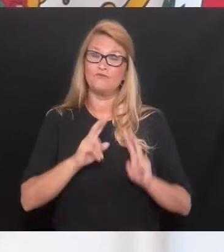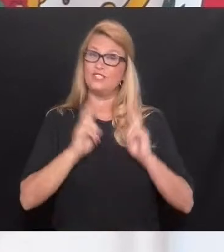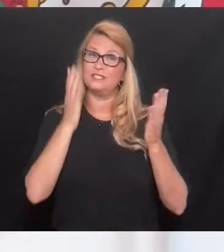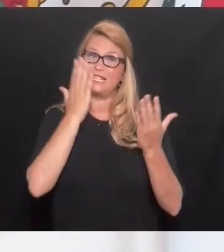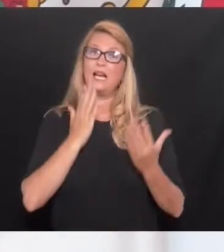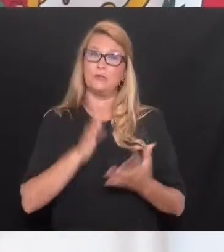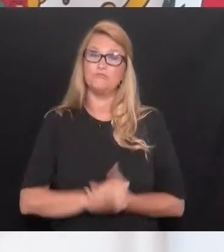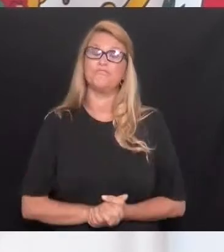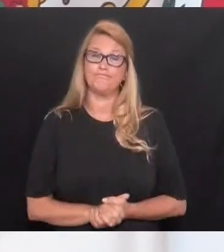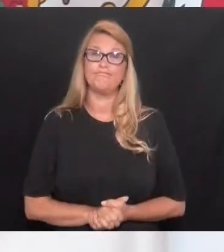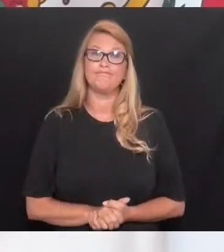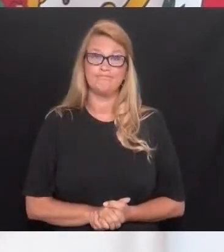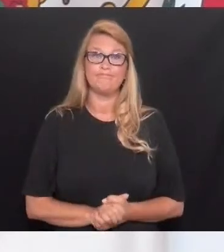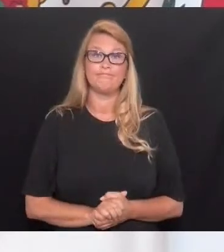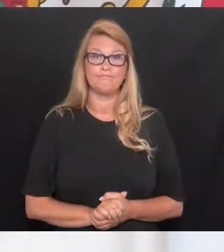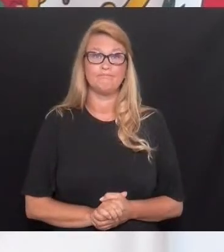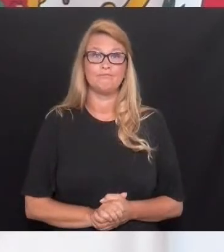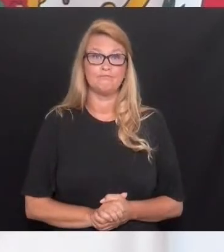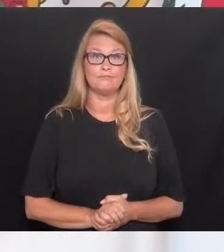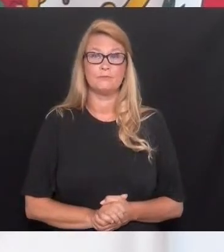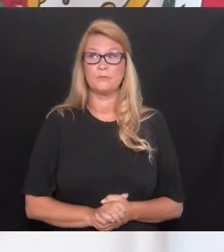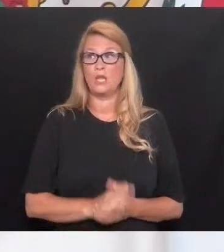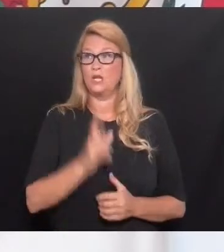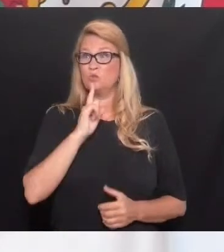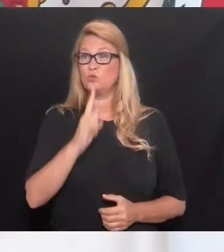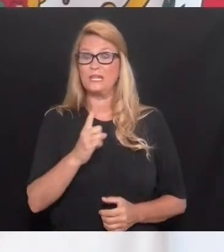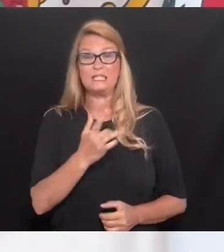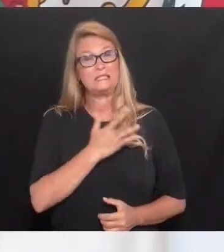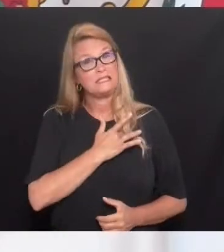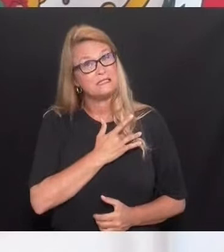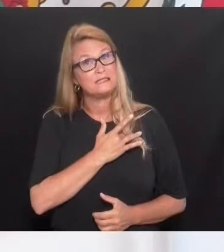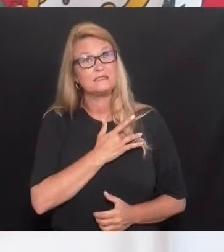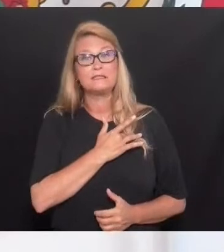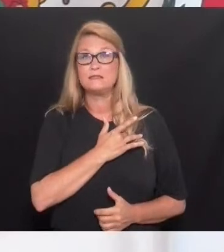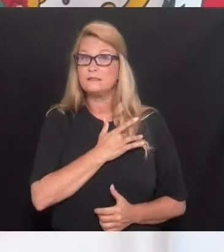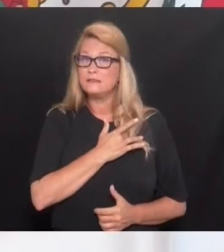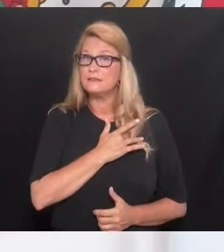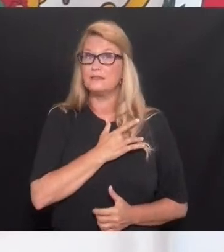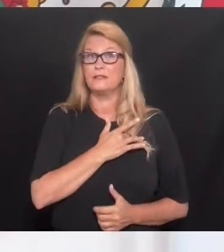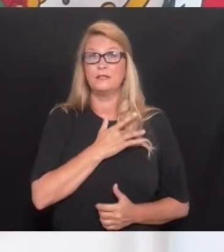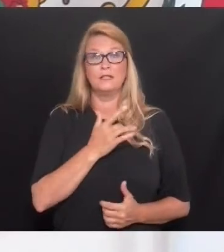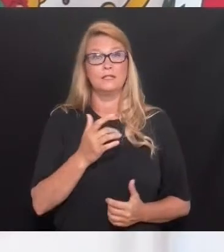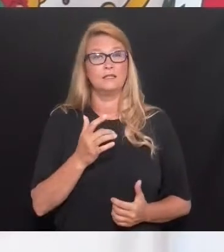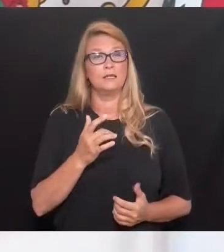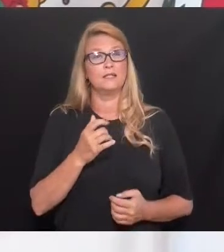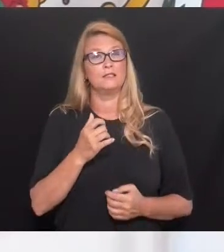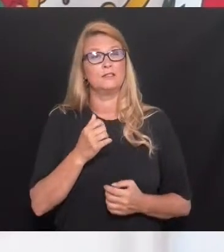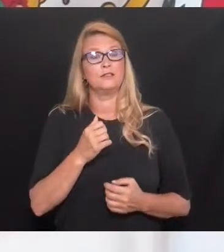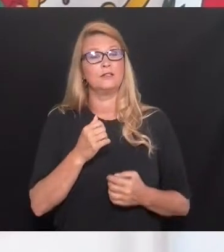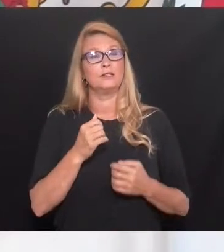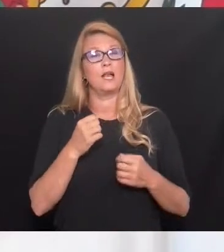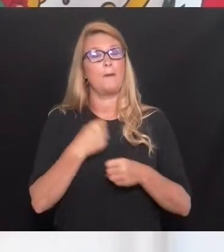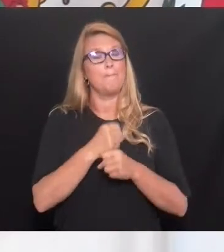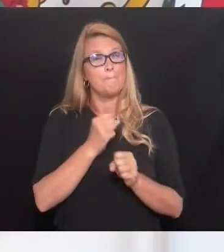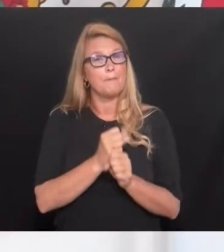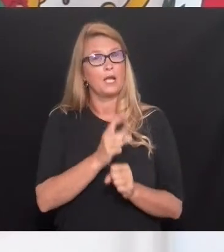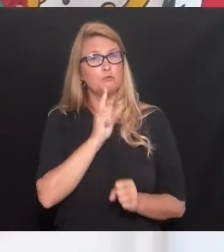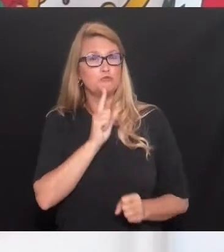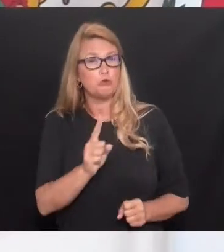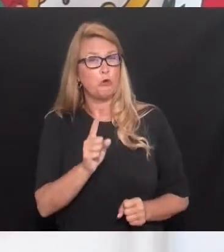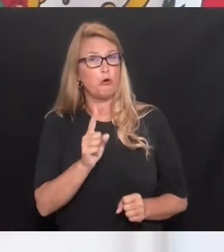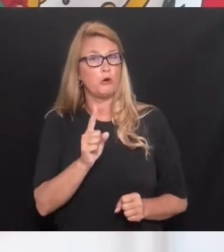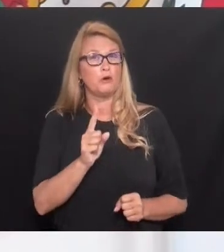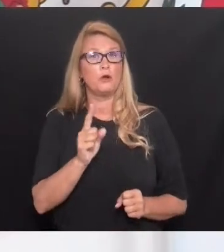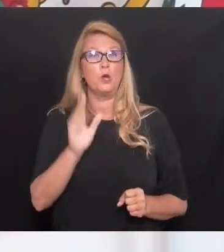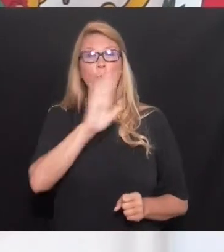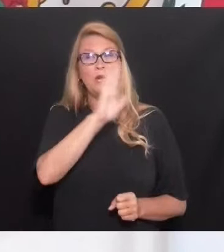sad, and it's taken a toll on all of us. And let's just make absolute certain that these